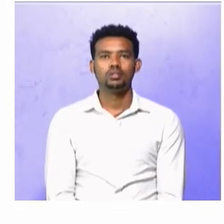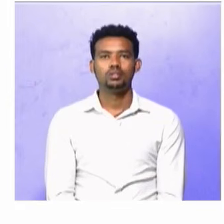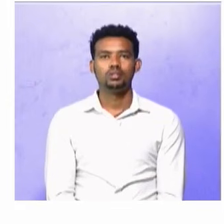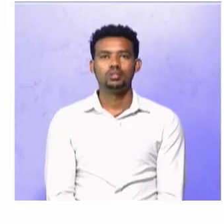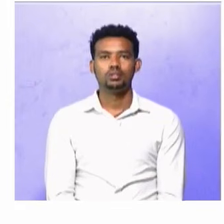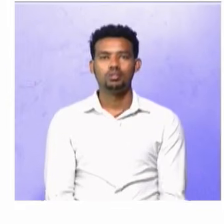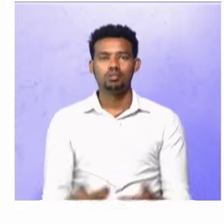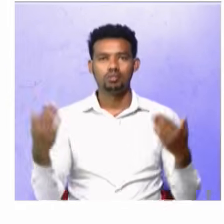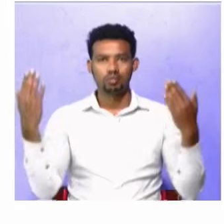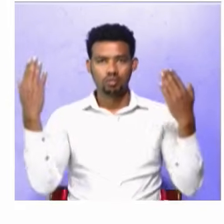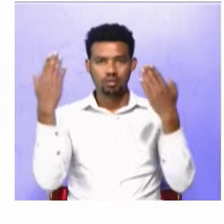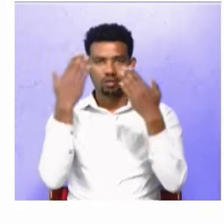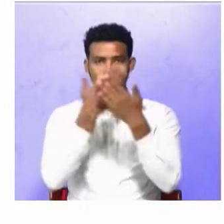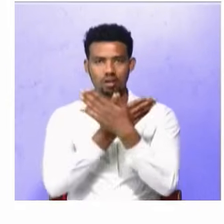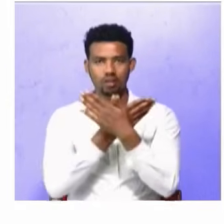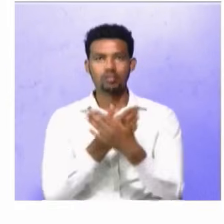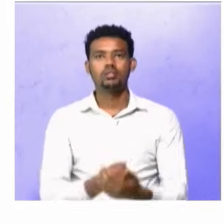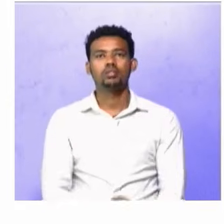dark,